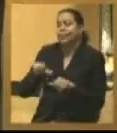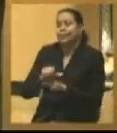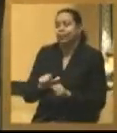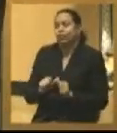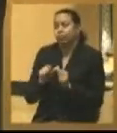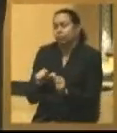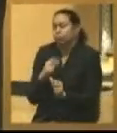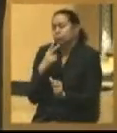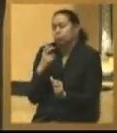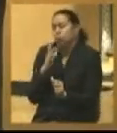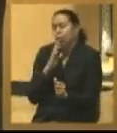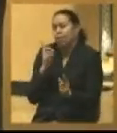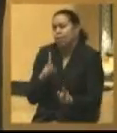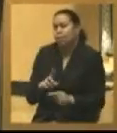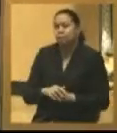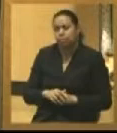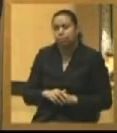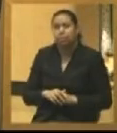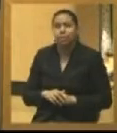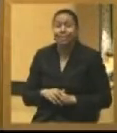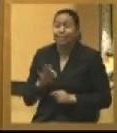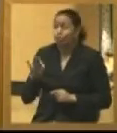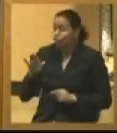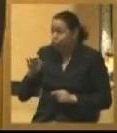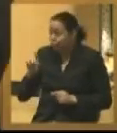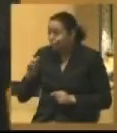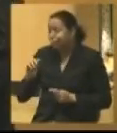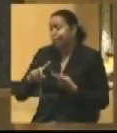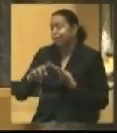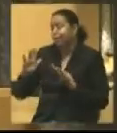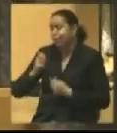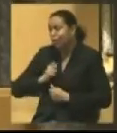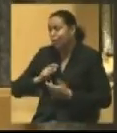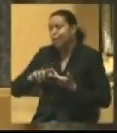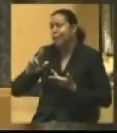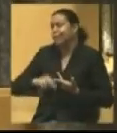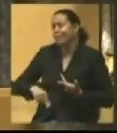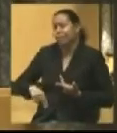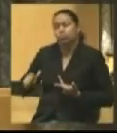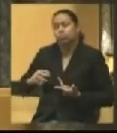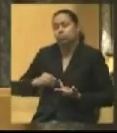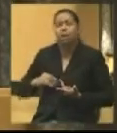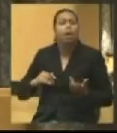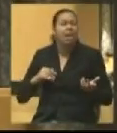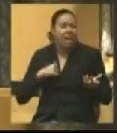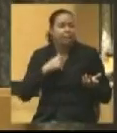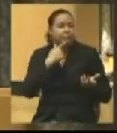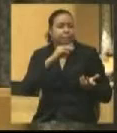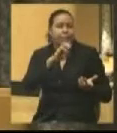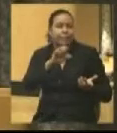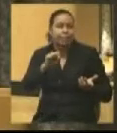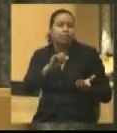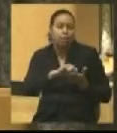anyone who ever served in the Union Army or Navy, and the freedmen that come in along with that. When I say it was going to be a mess, that's part of what I mean.